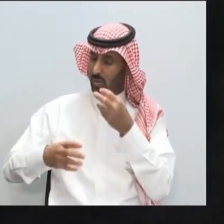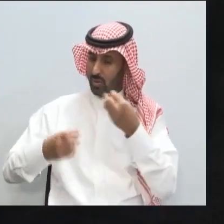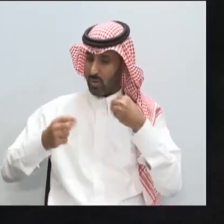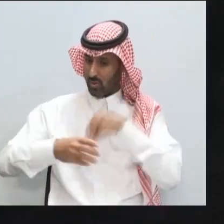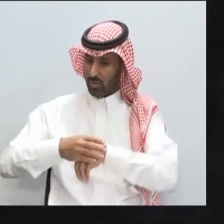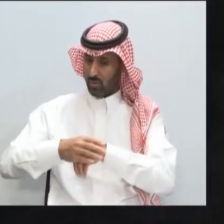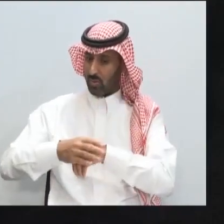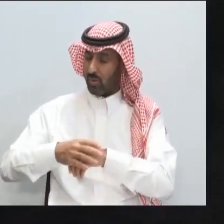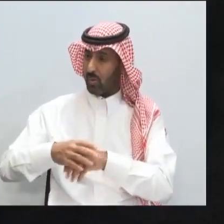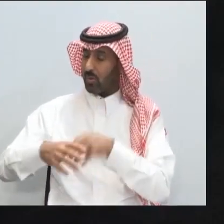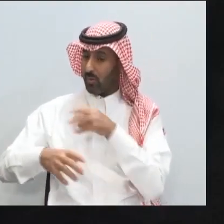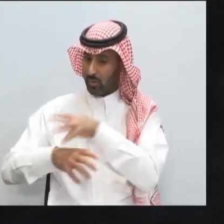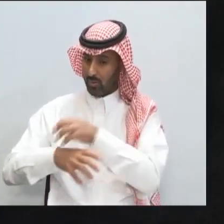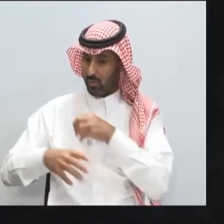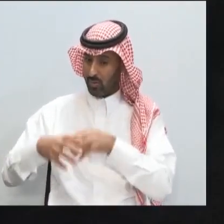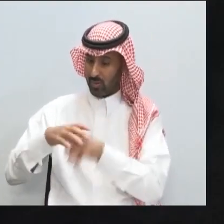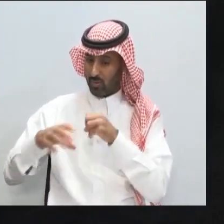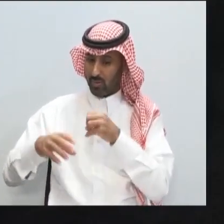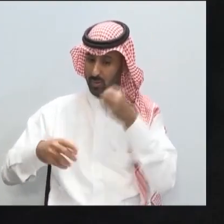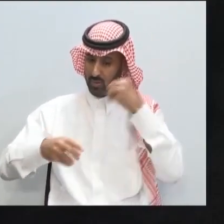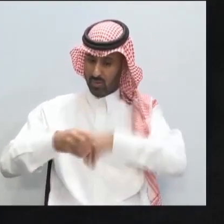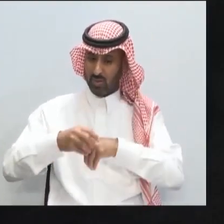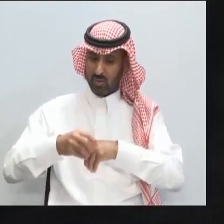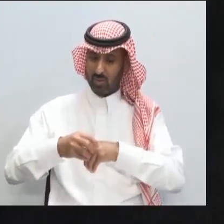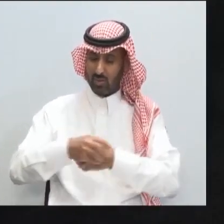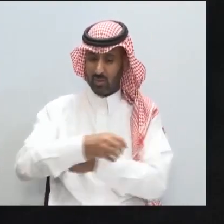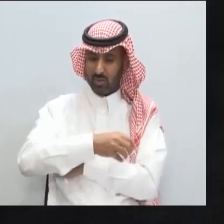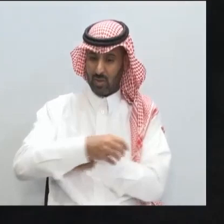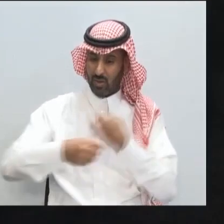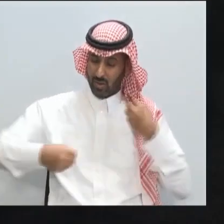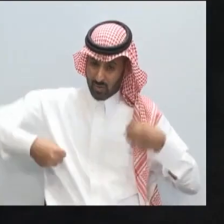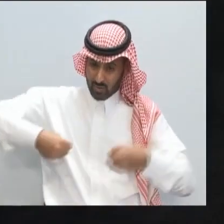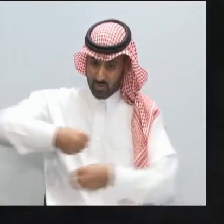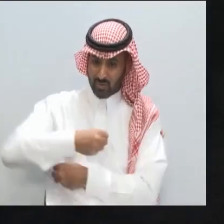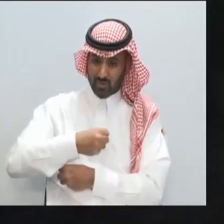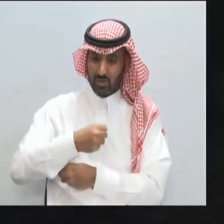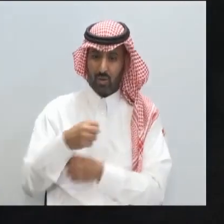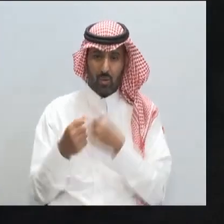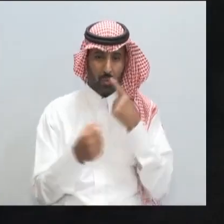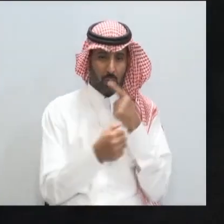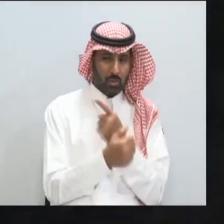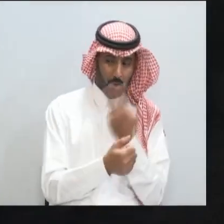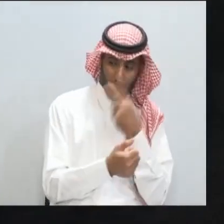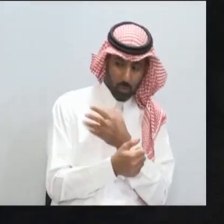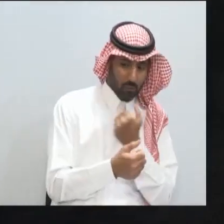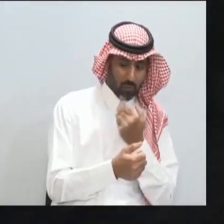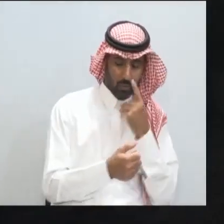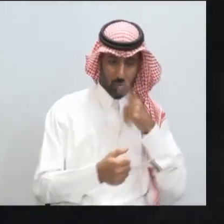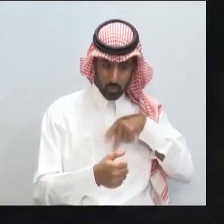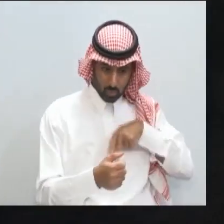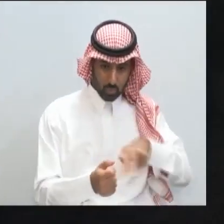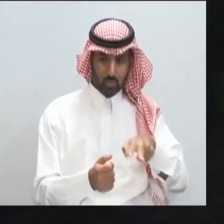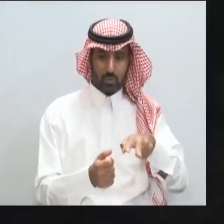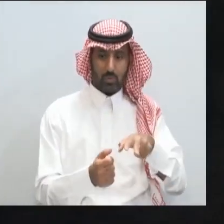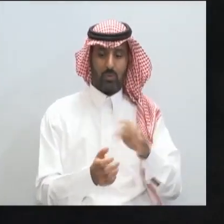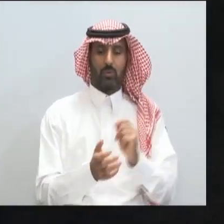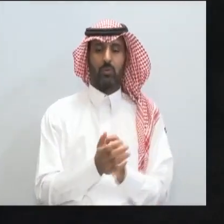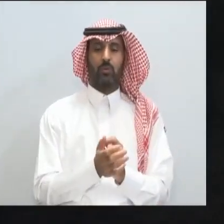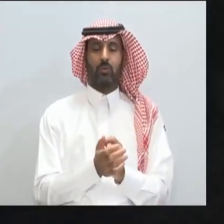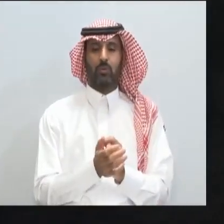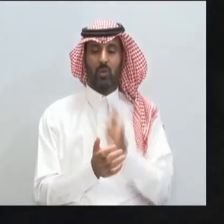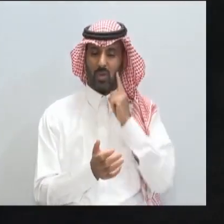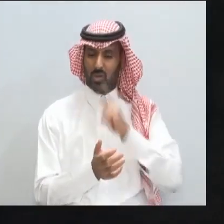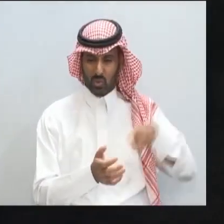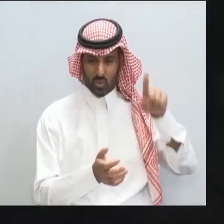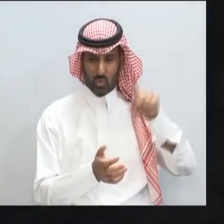the clothes inside his jacket so no one can see them. And of course, this is